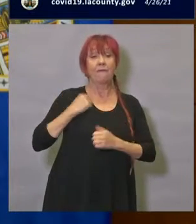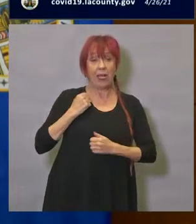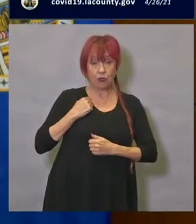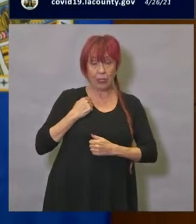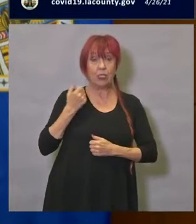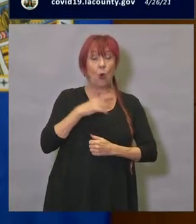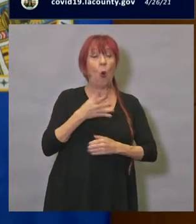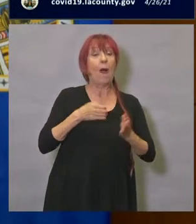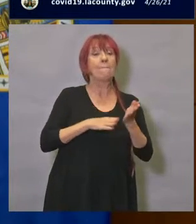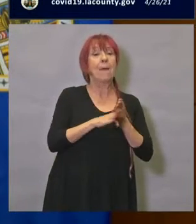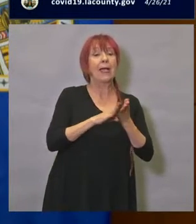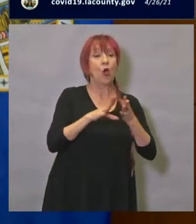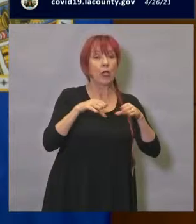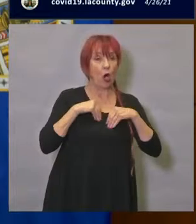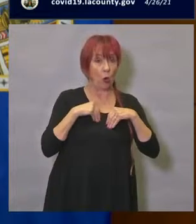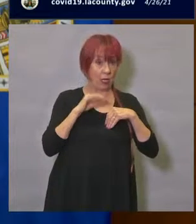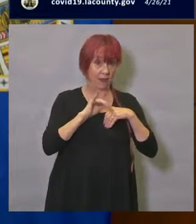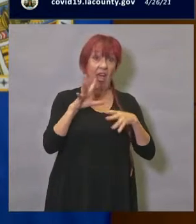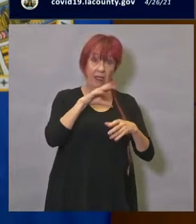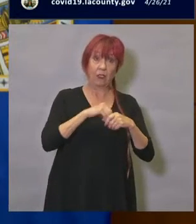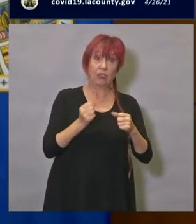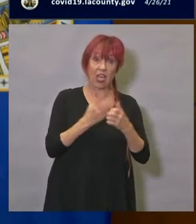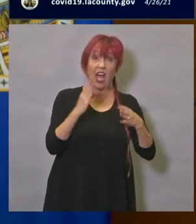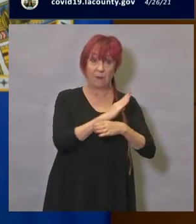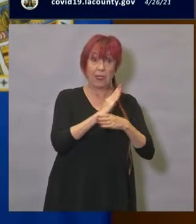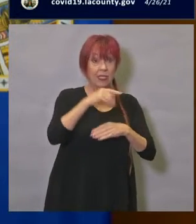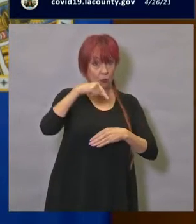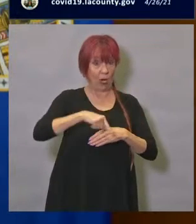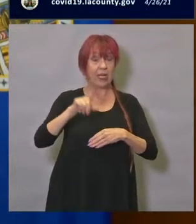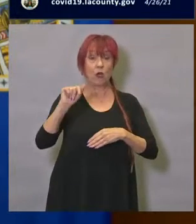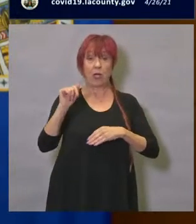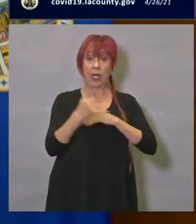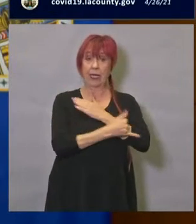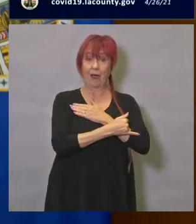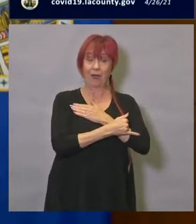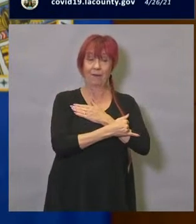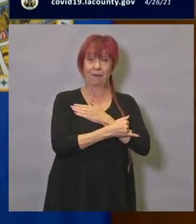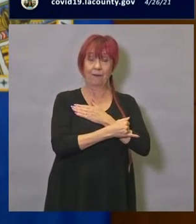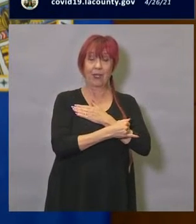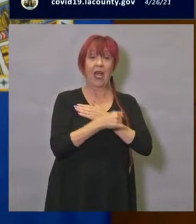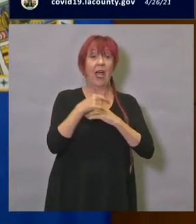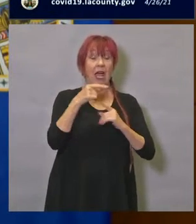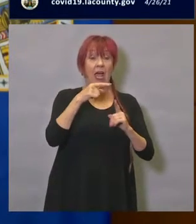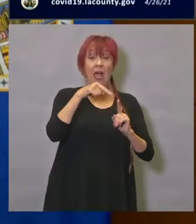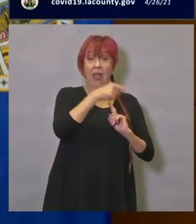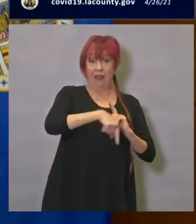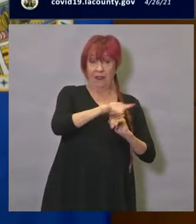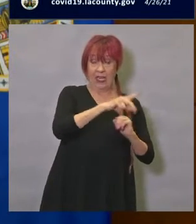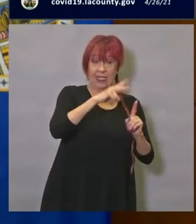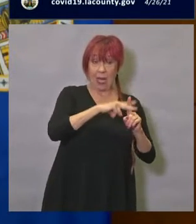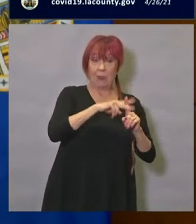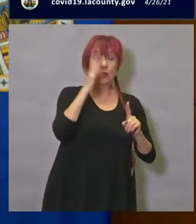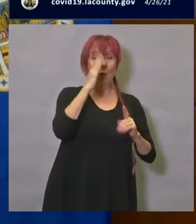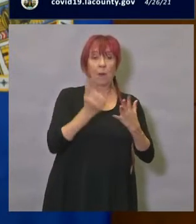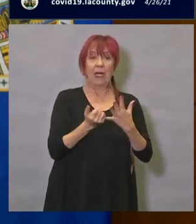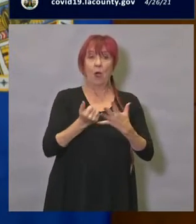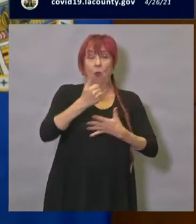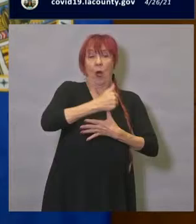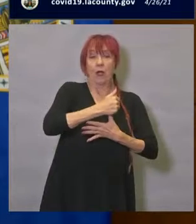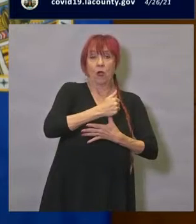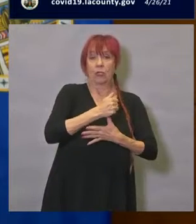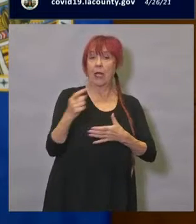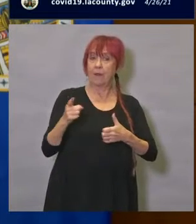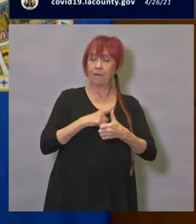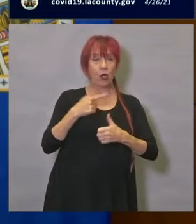minority owned. That includes a lot of businesses right here in LA County. These applicants can be prioritized in the first